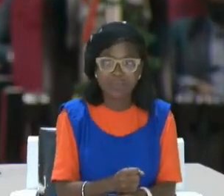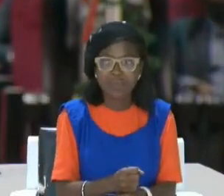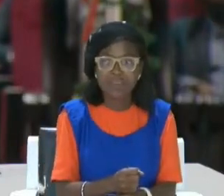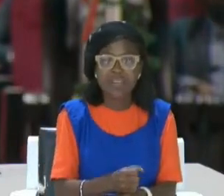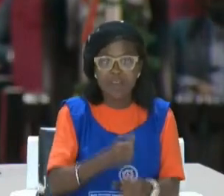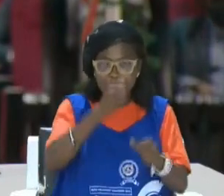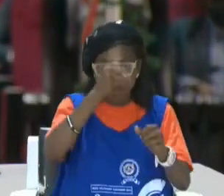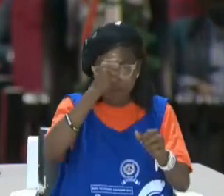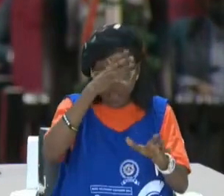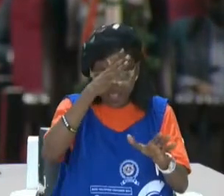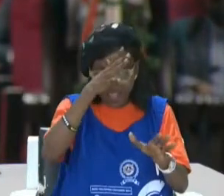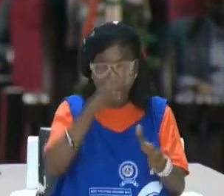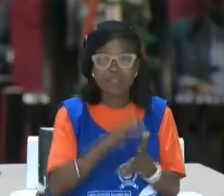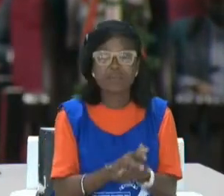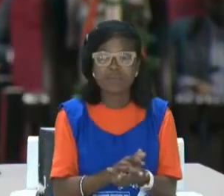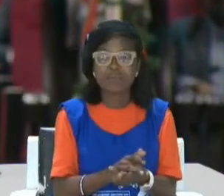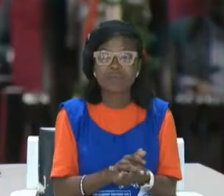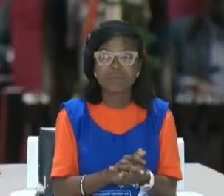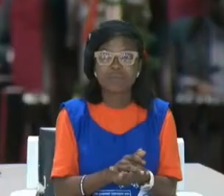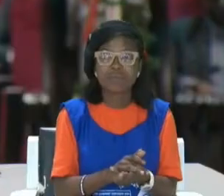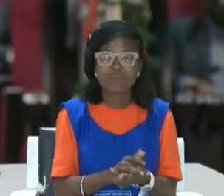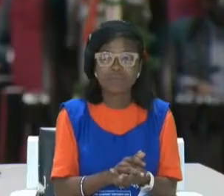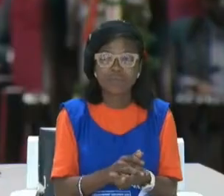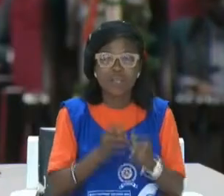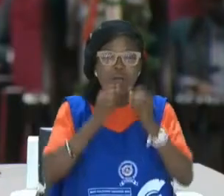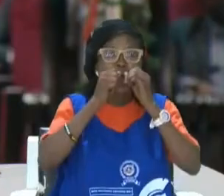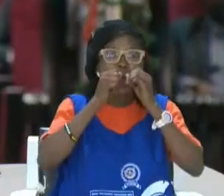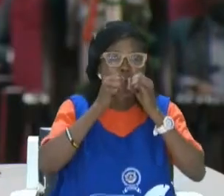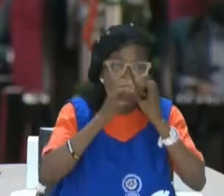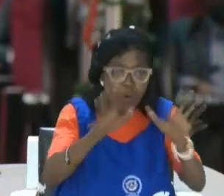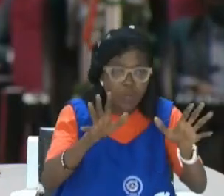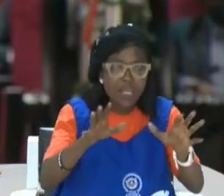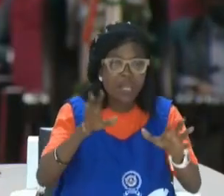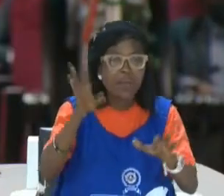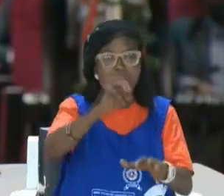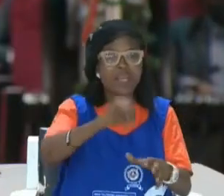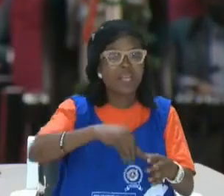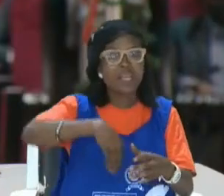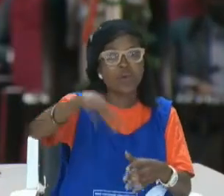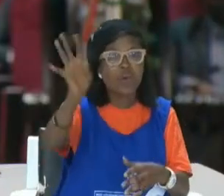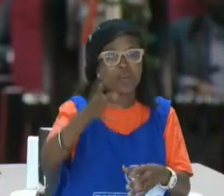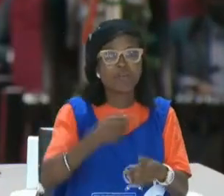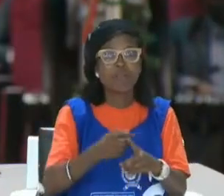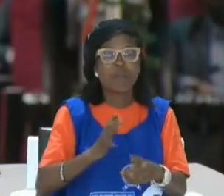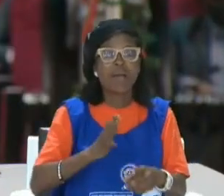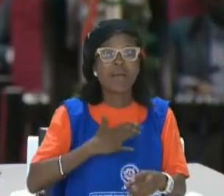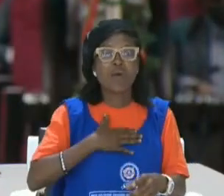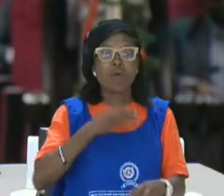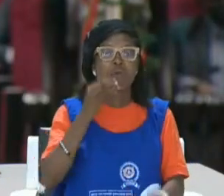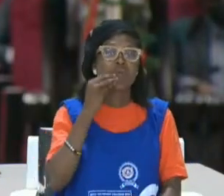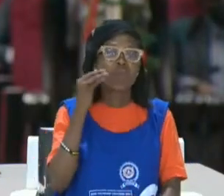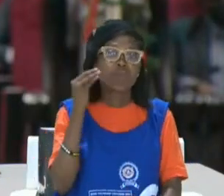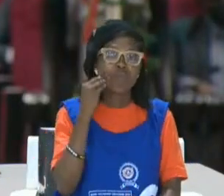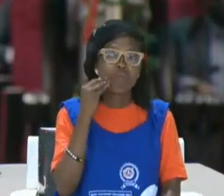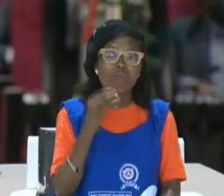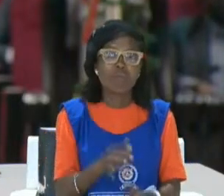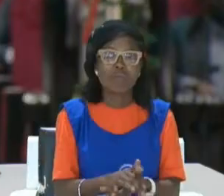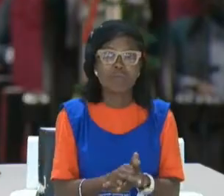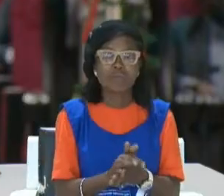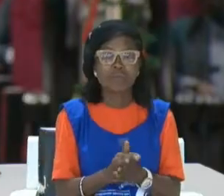Father, blow them away from my home.